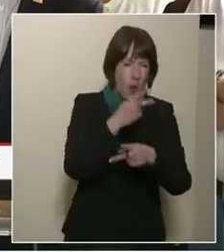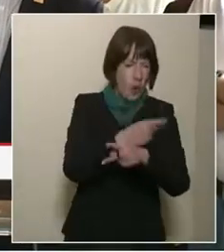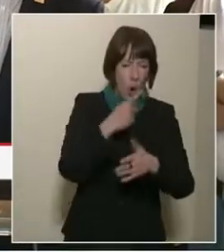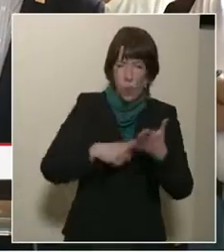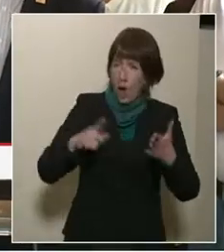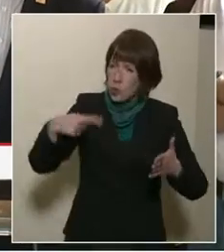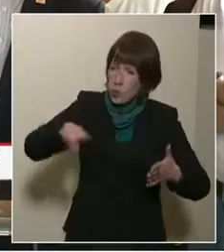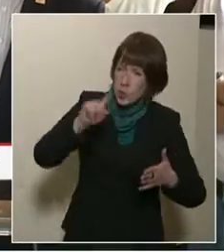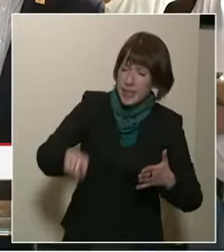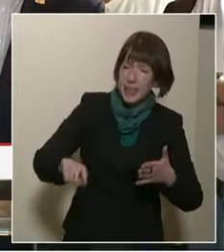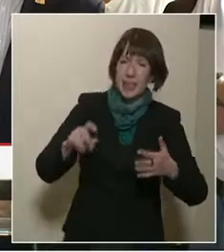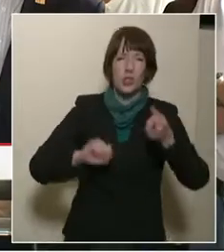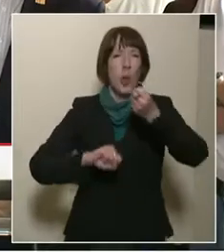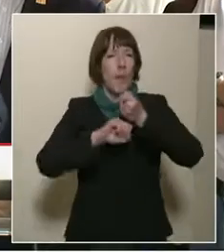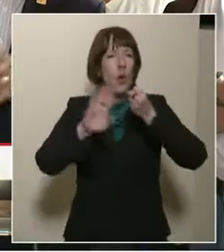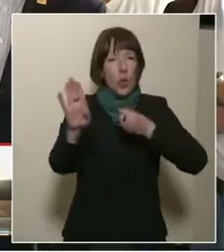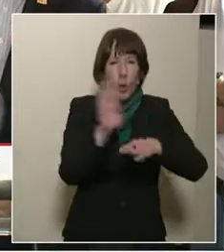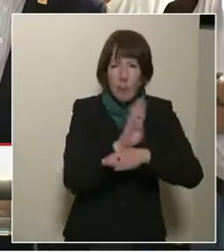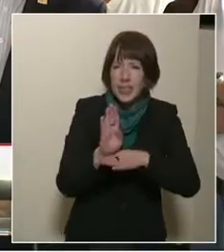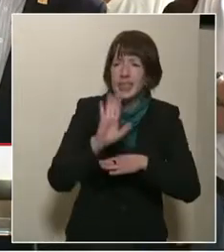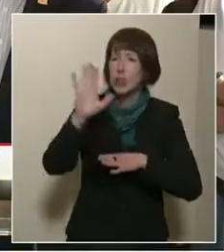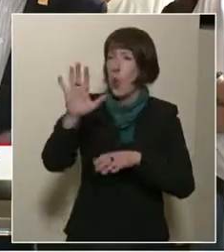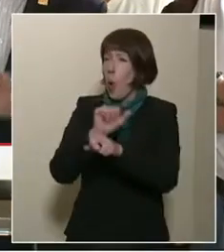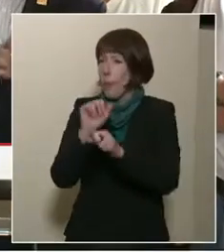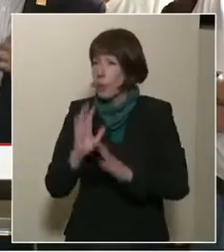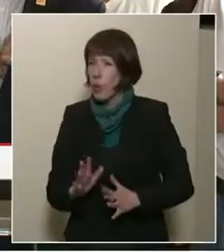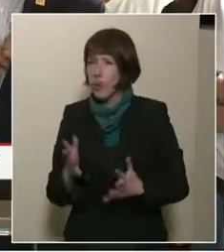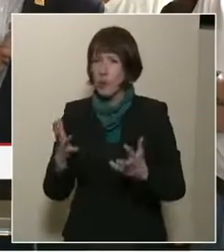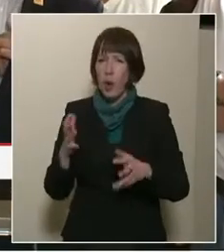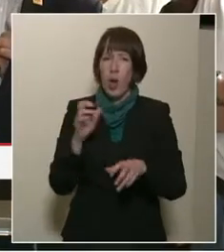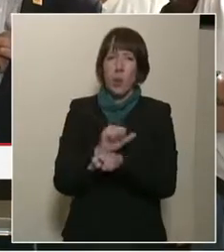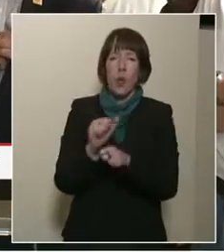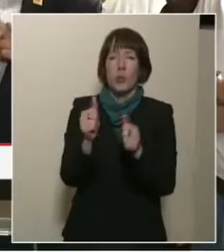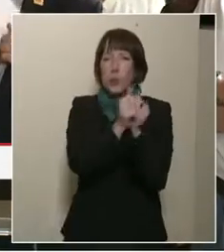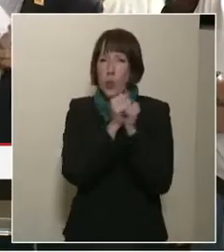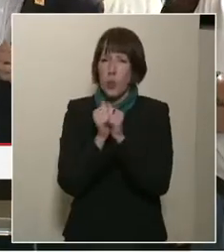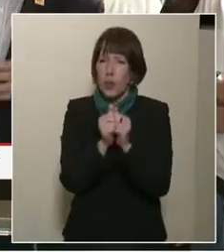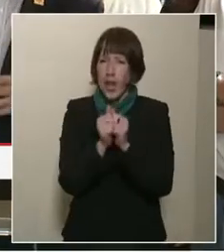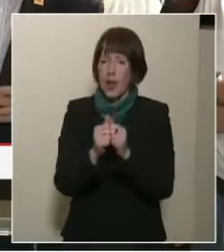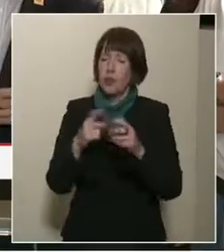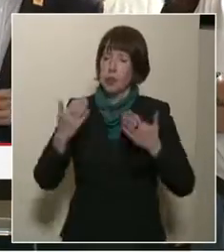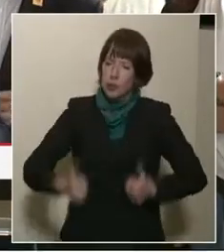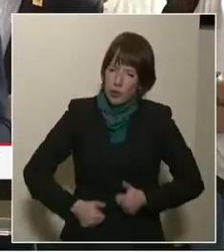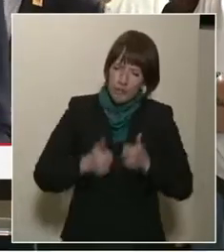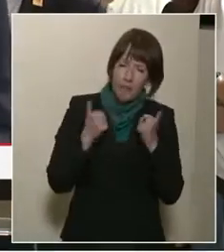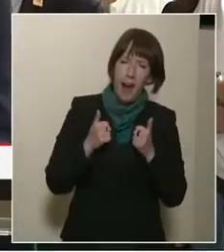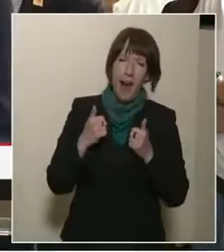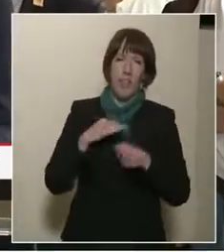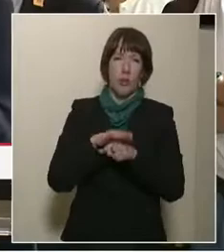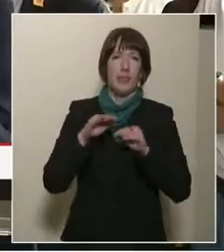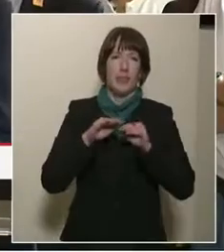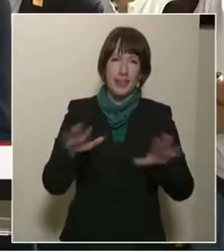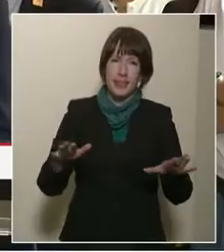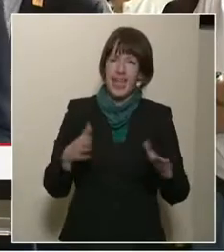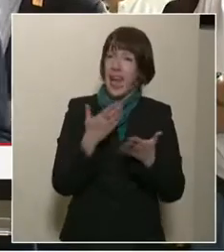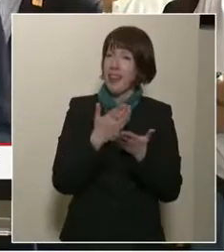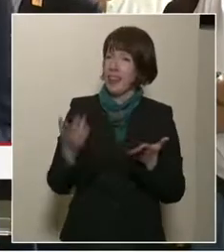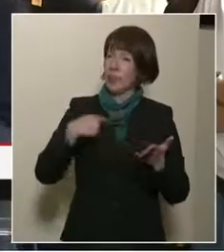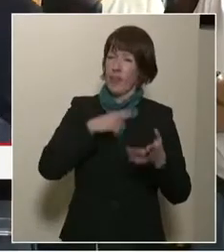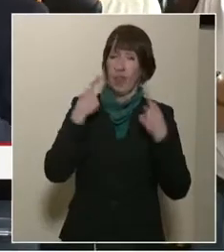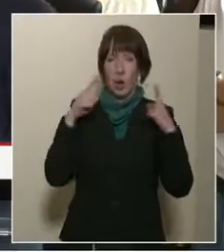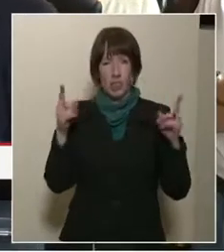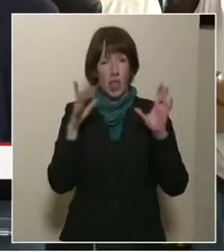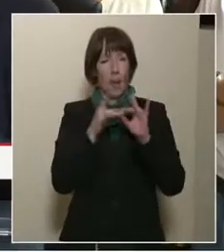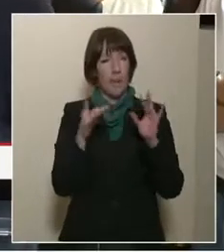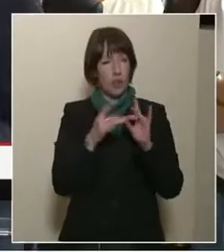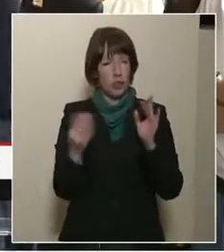your businesses and your workers, because we want to work with you to make sure you make it to the other side of this pandemic. And the things that we've been able to accomplish, they've mentioned them already, but I think